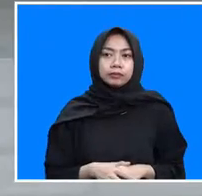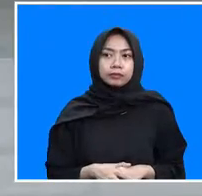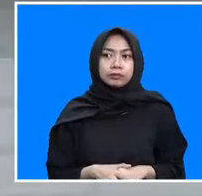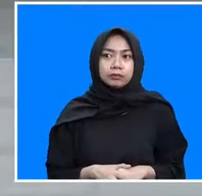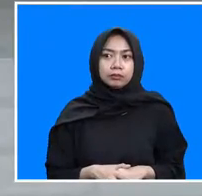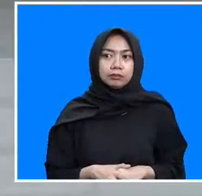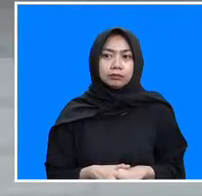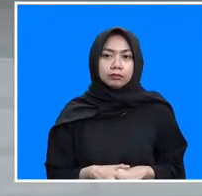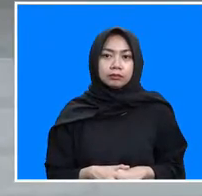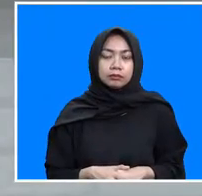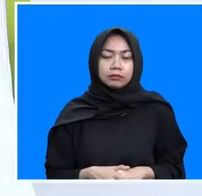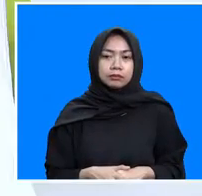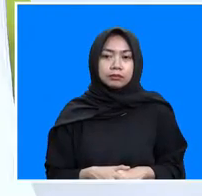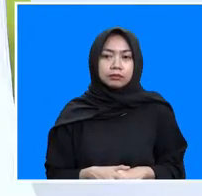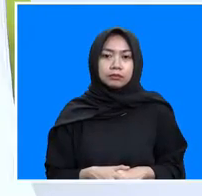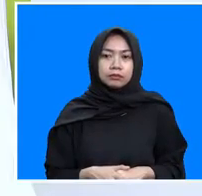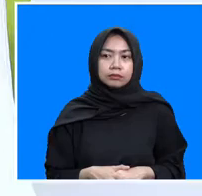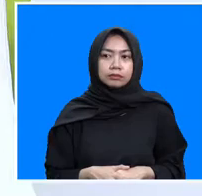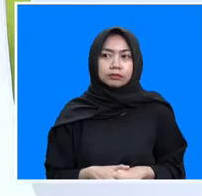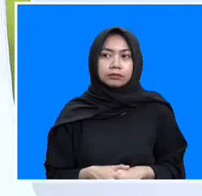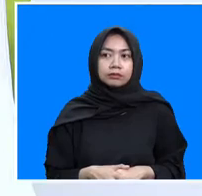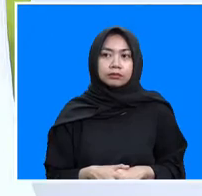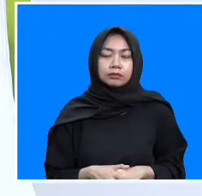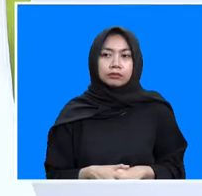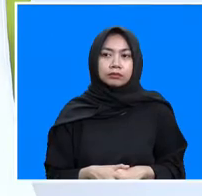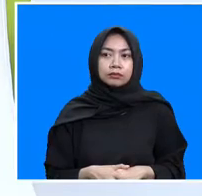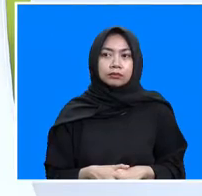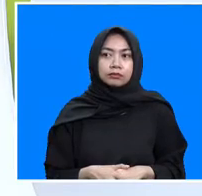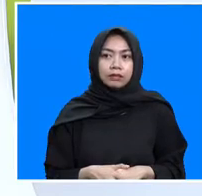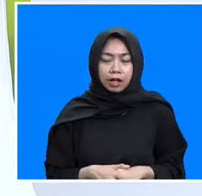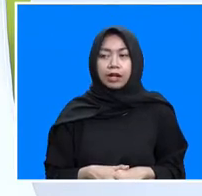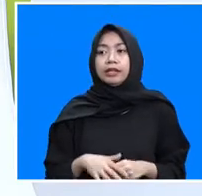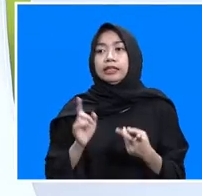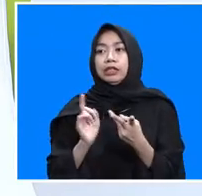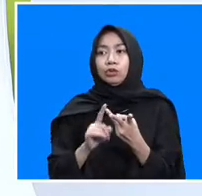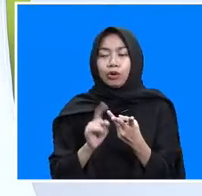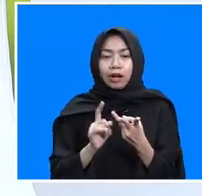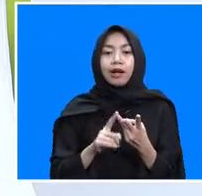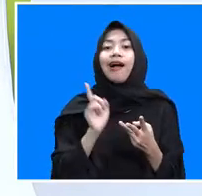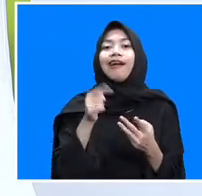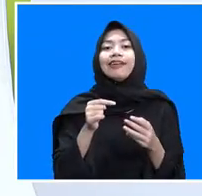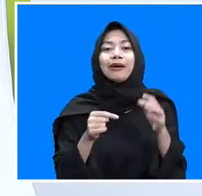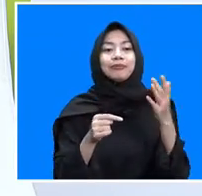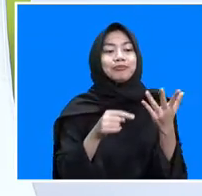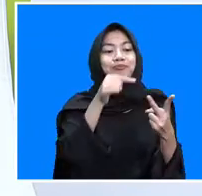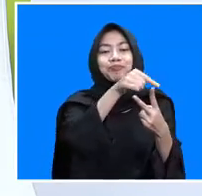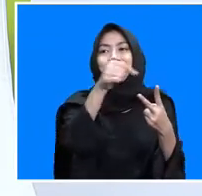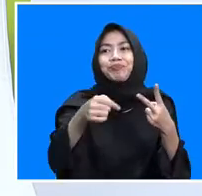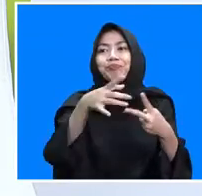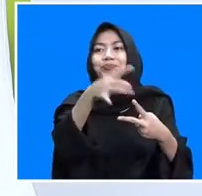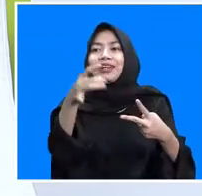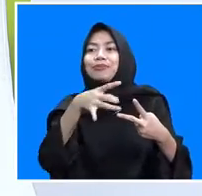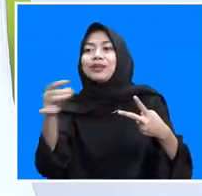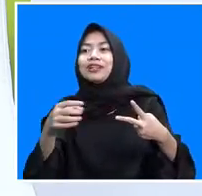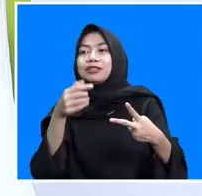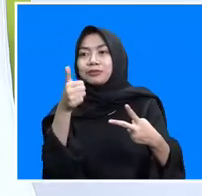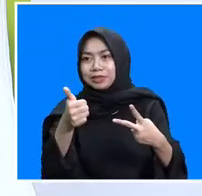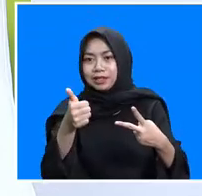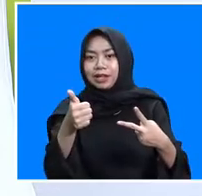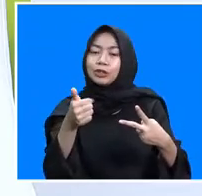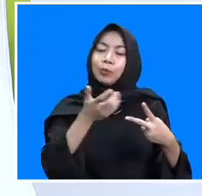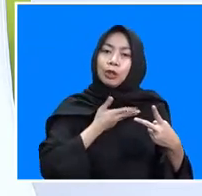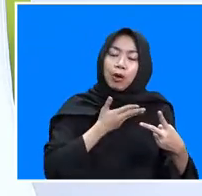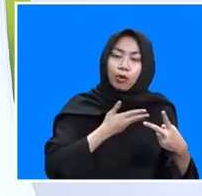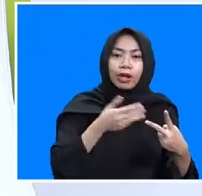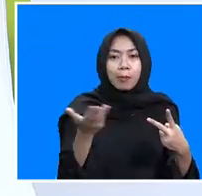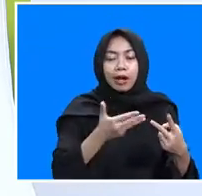is perhaps not available for those individuals in metropolitan areas. Mm-hmm. You know, because when we're talking about these disadvantaged groups, we are largely talking